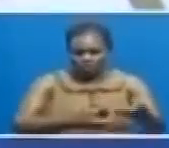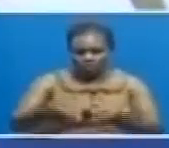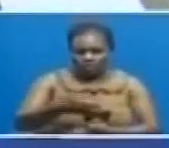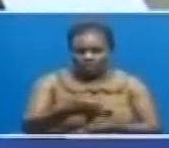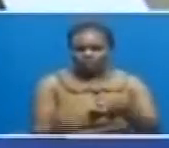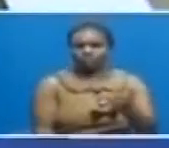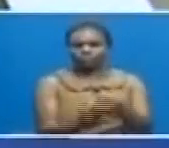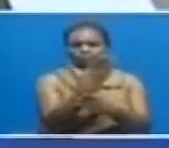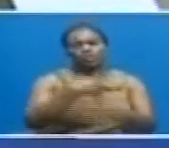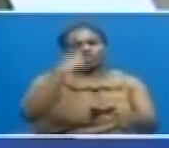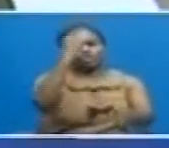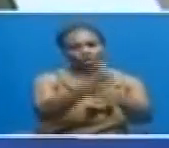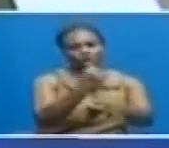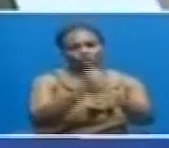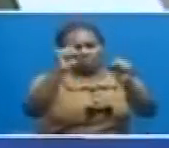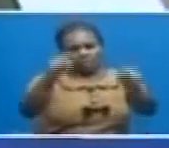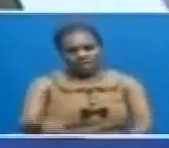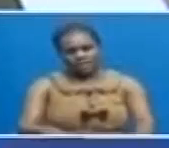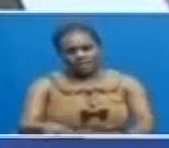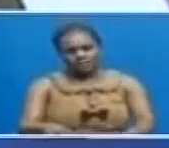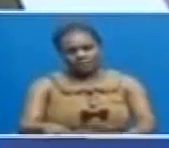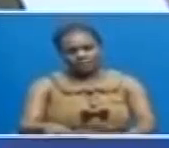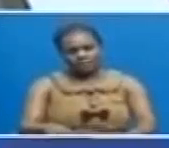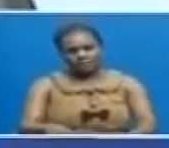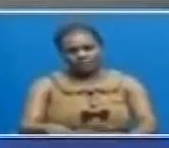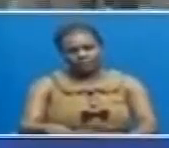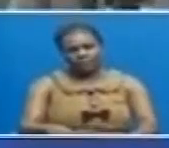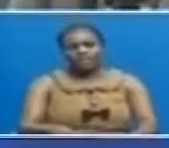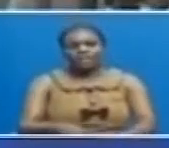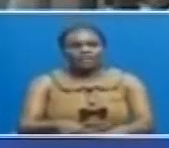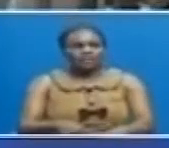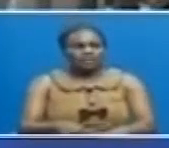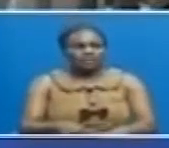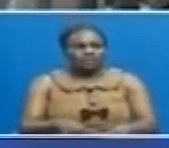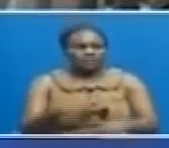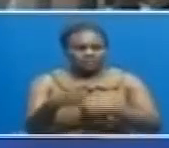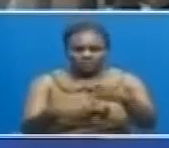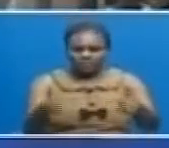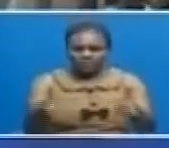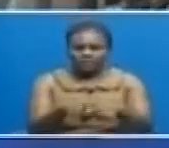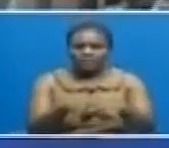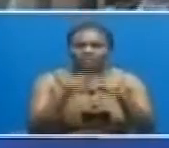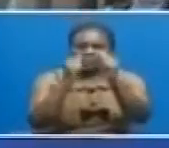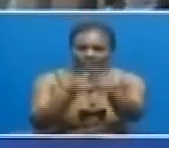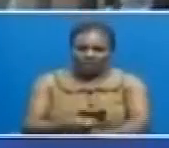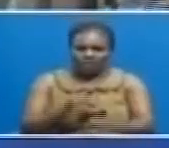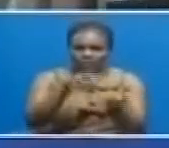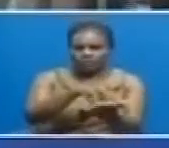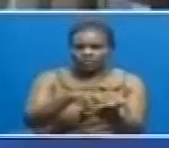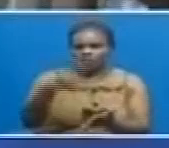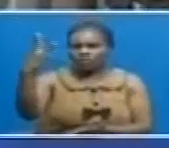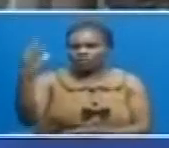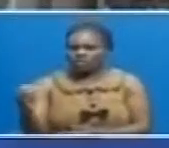and generate employment in the country. With post-harvest losses by small-scale farmers currently standing